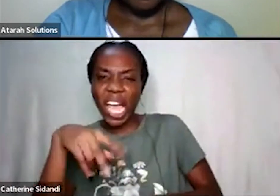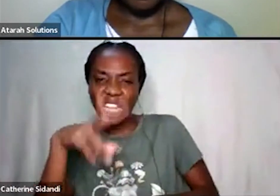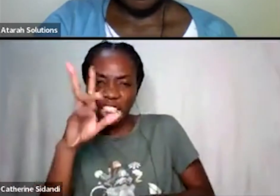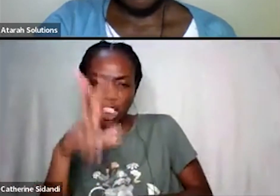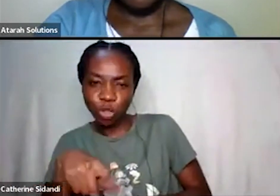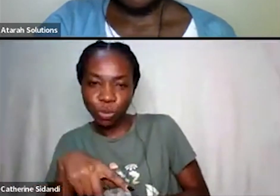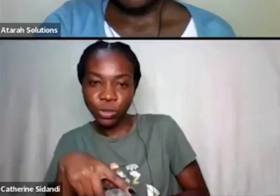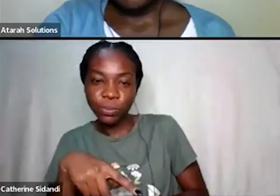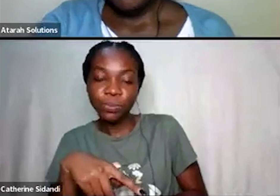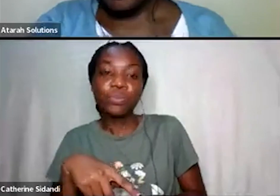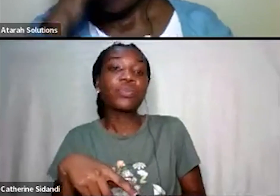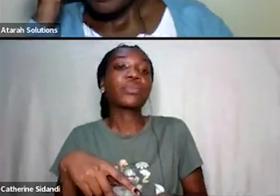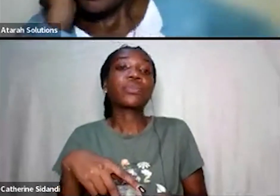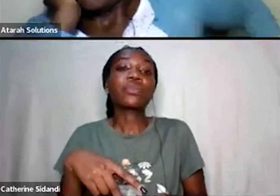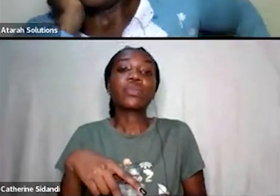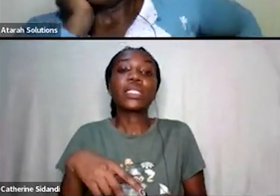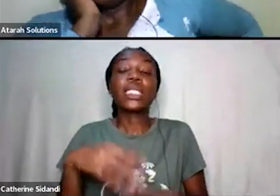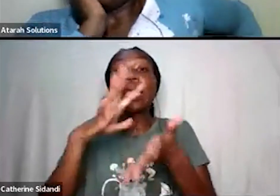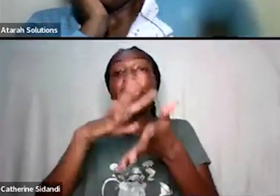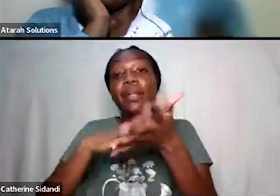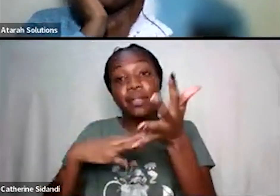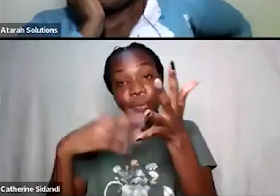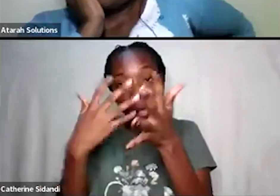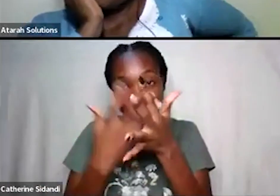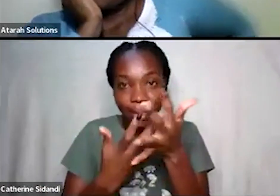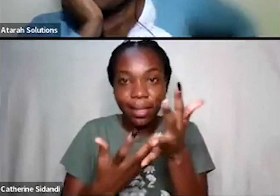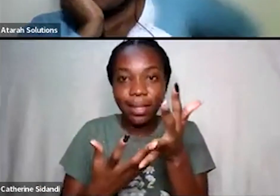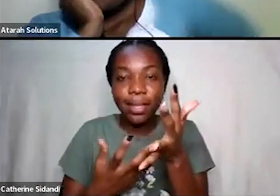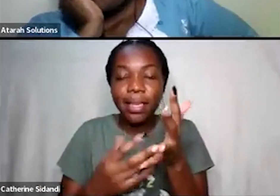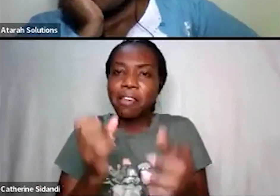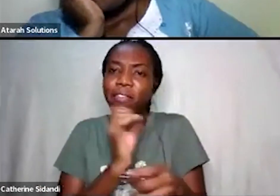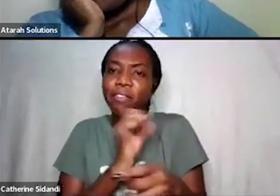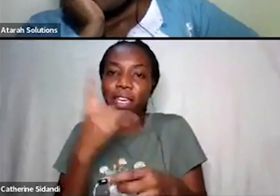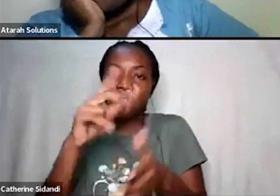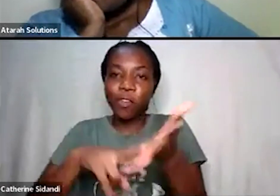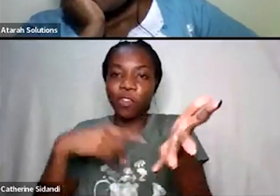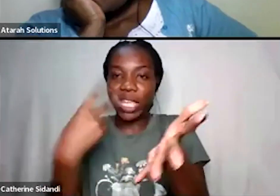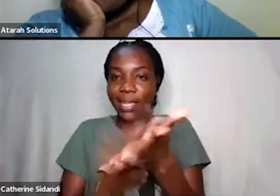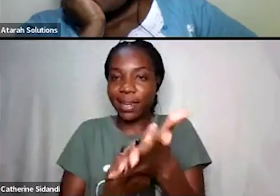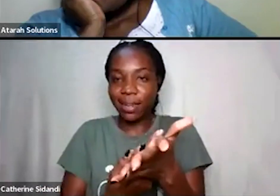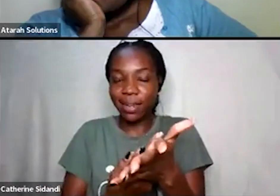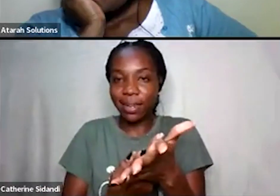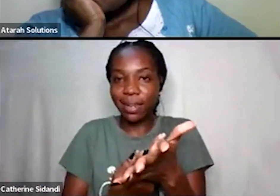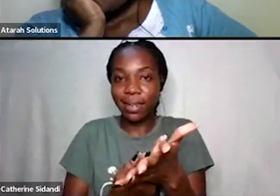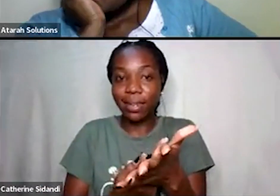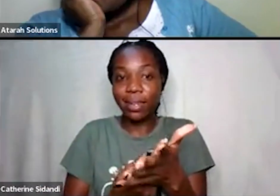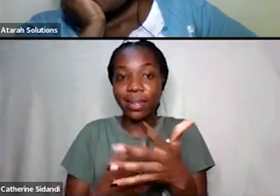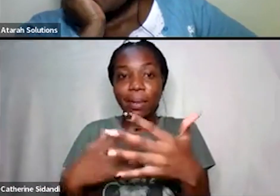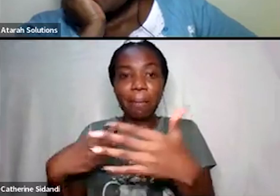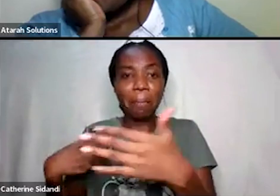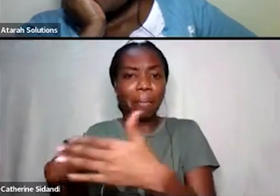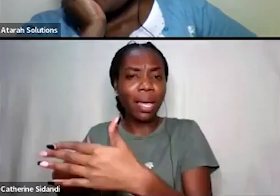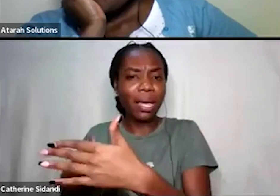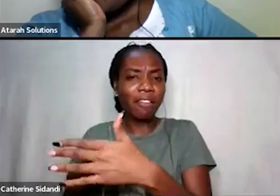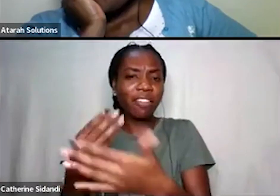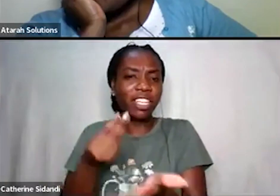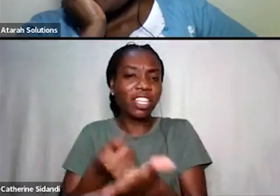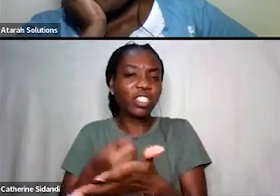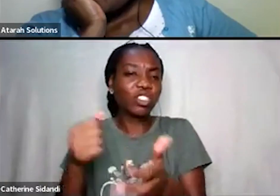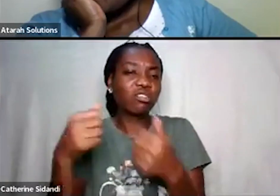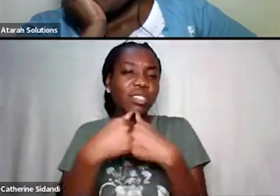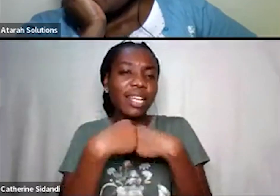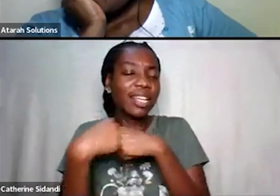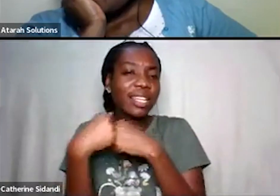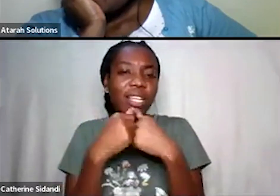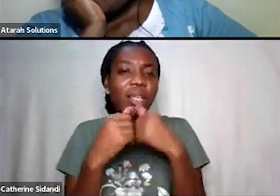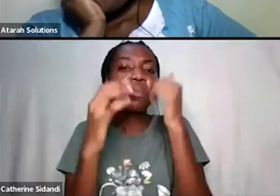attitude, cost of networking, fear of failure, life barrier, financial challenges, poor